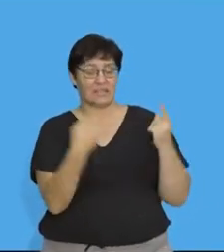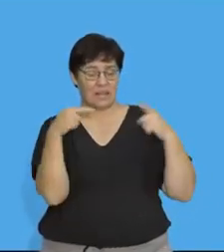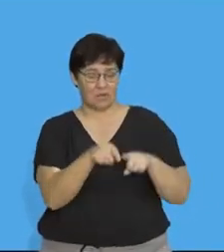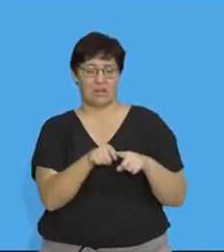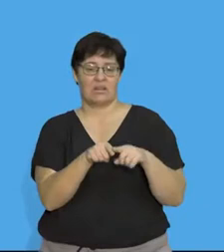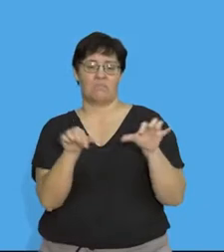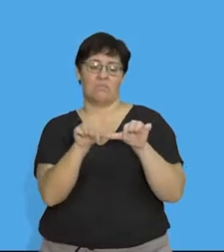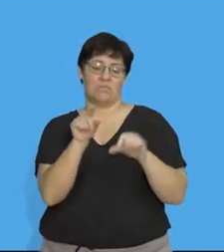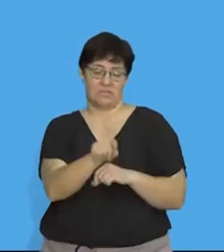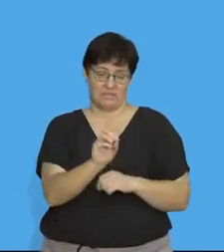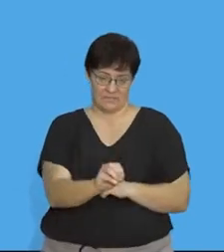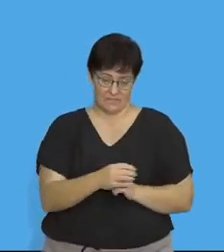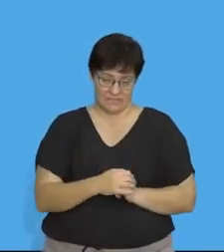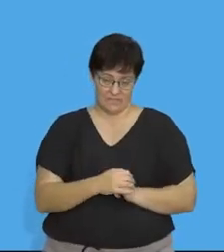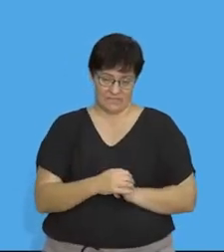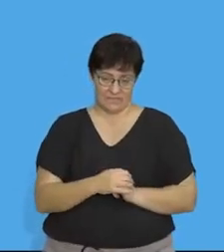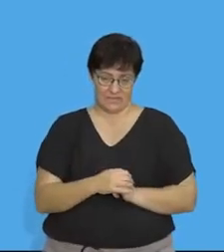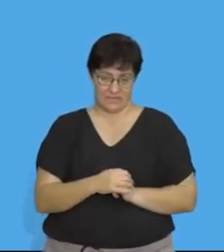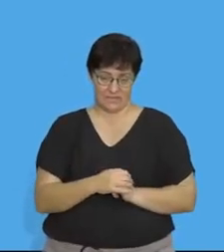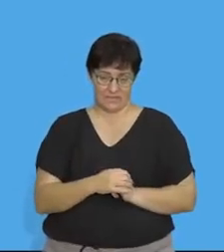and make sure that you